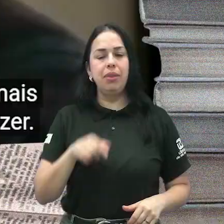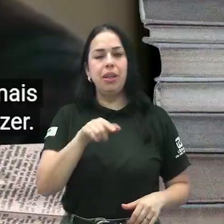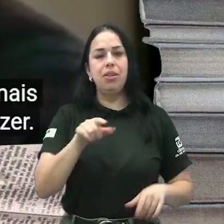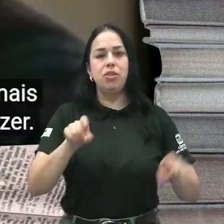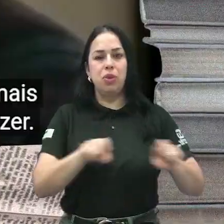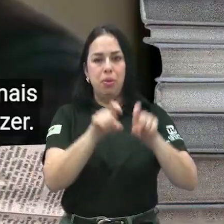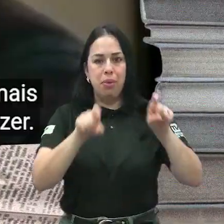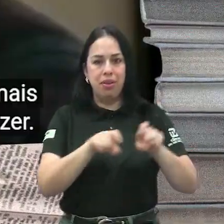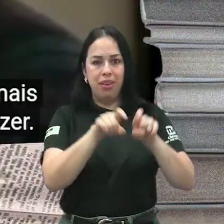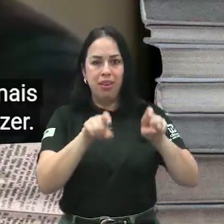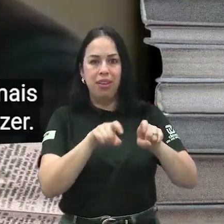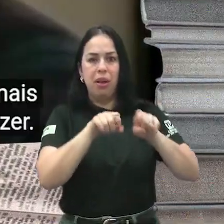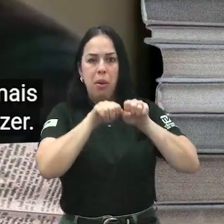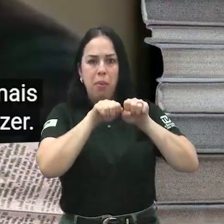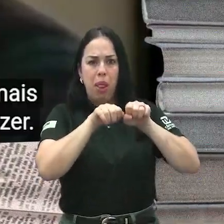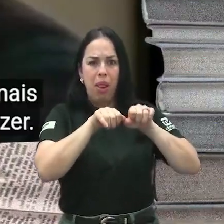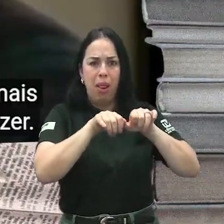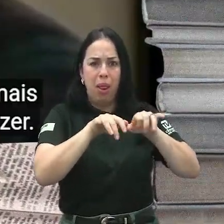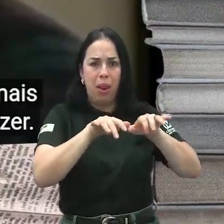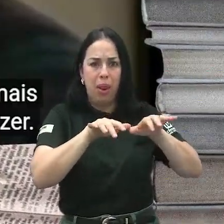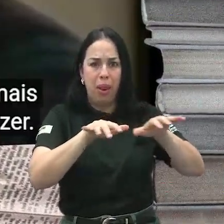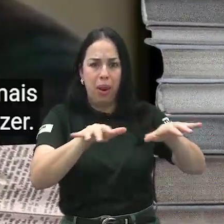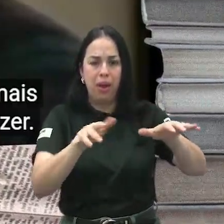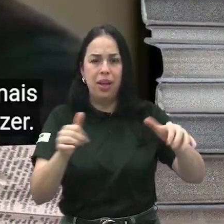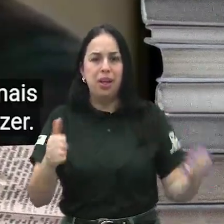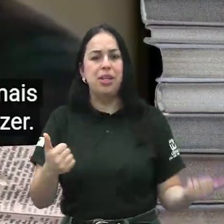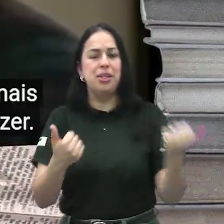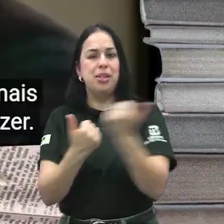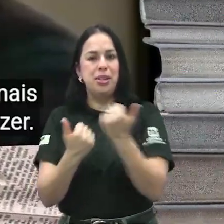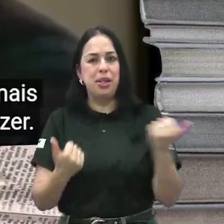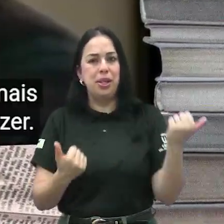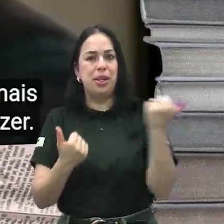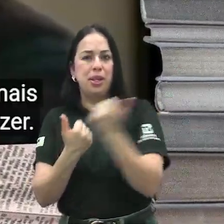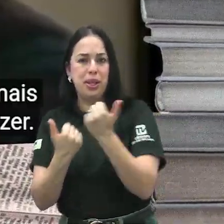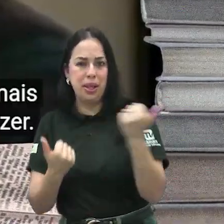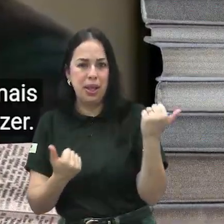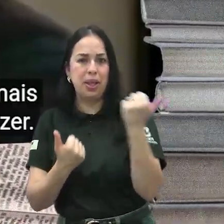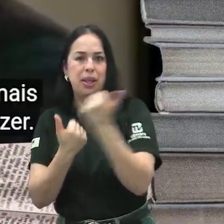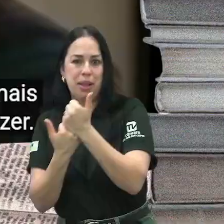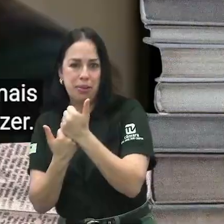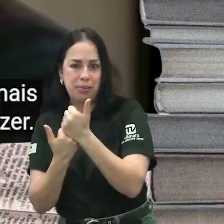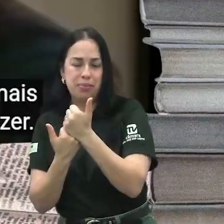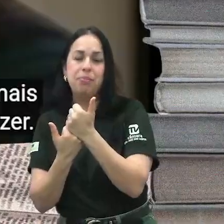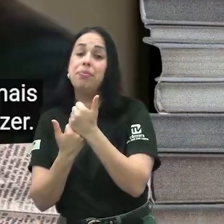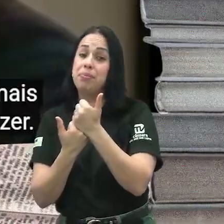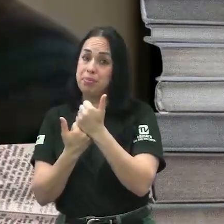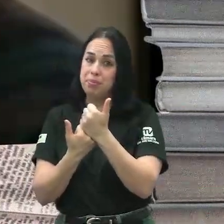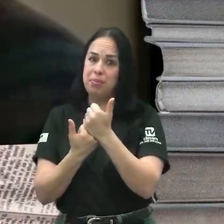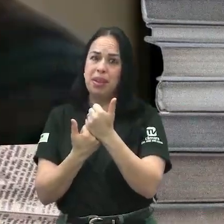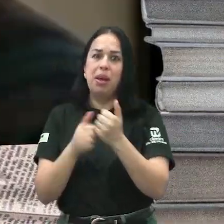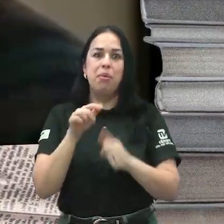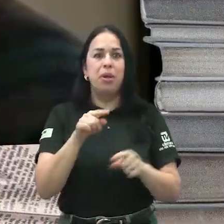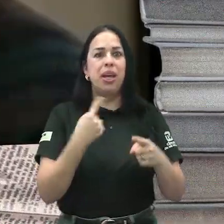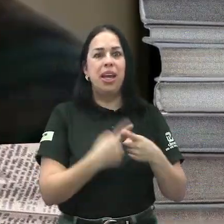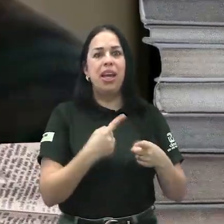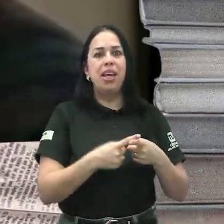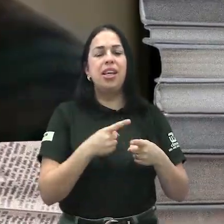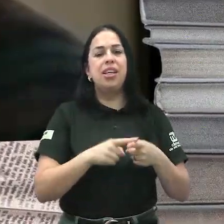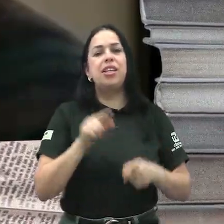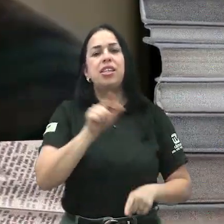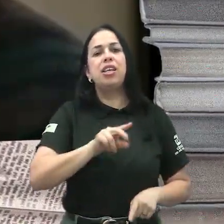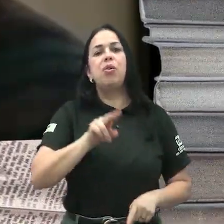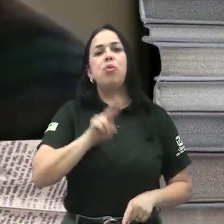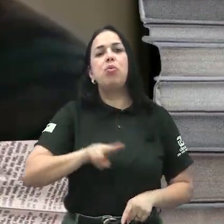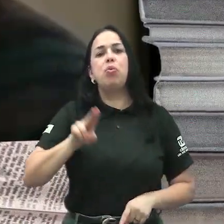As computers take over more and more of the work that human beings shouldn't be doing in the first place, because it doesn't utilize